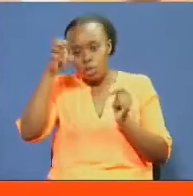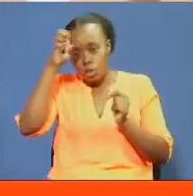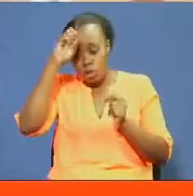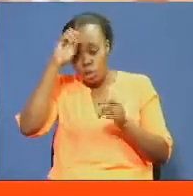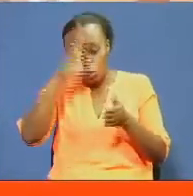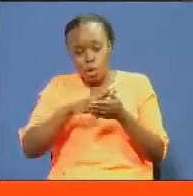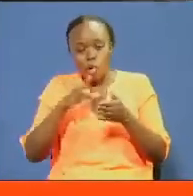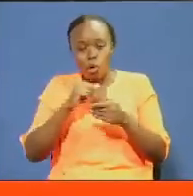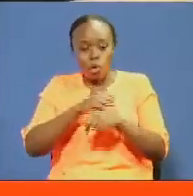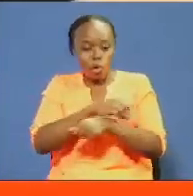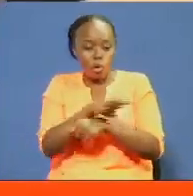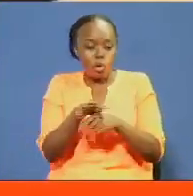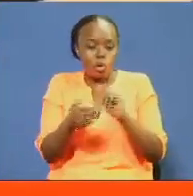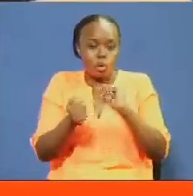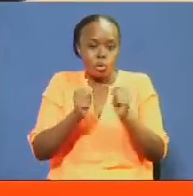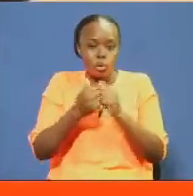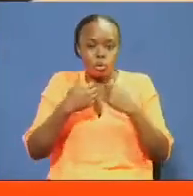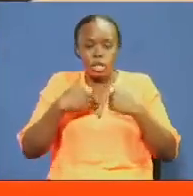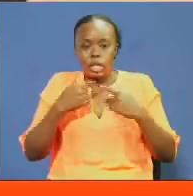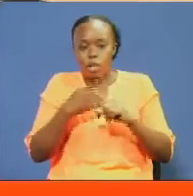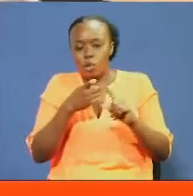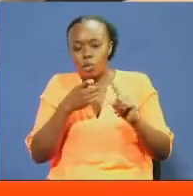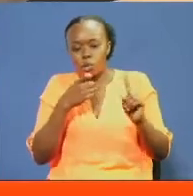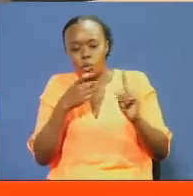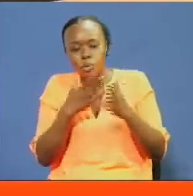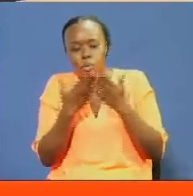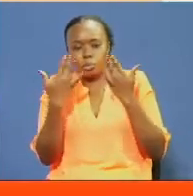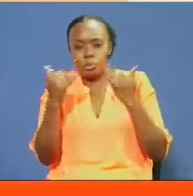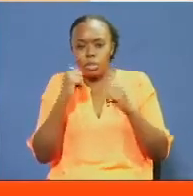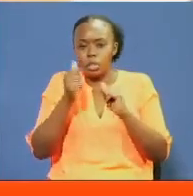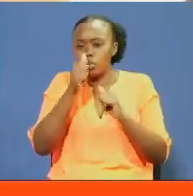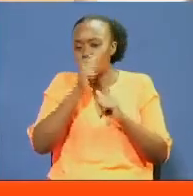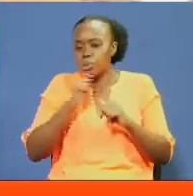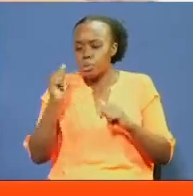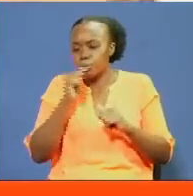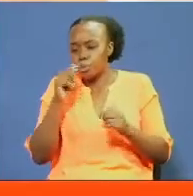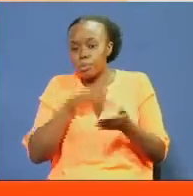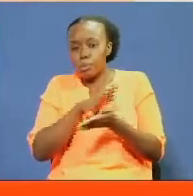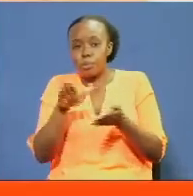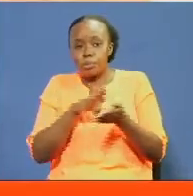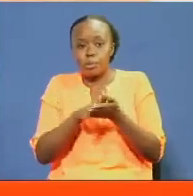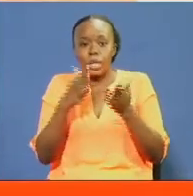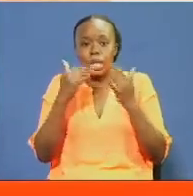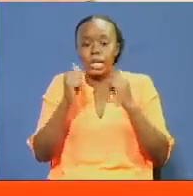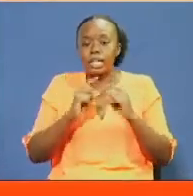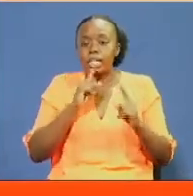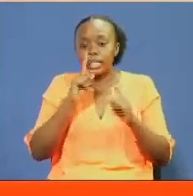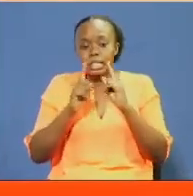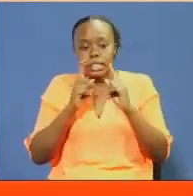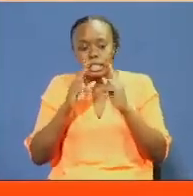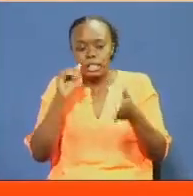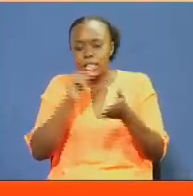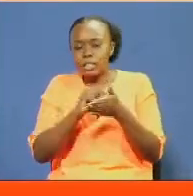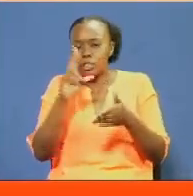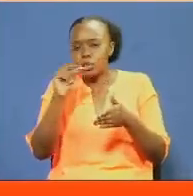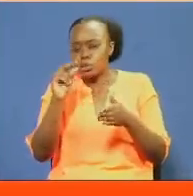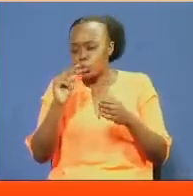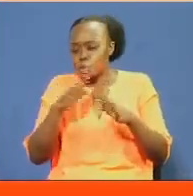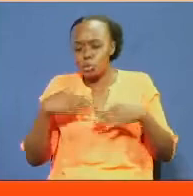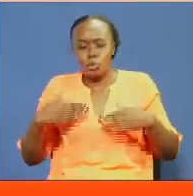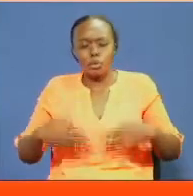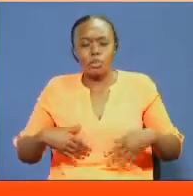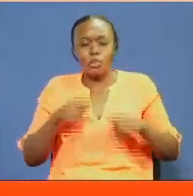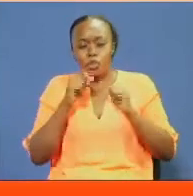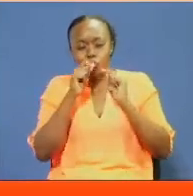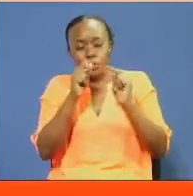on COVID-19 vaccine through engagement with private sector. The head of state maintaining that nobody will be forced